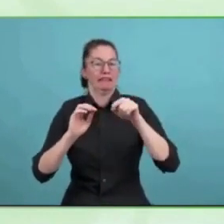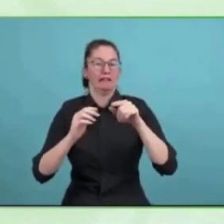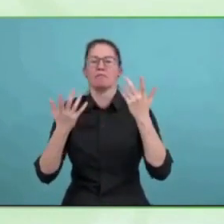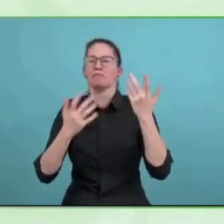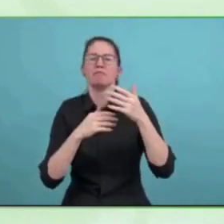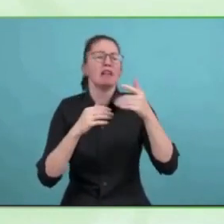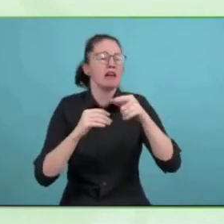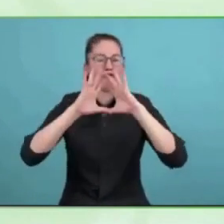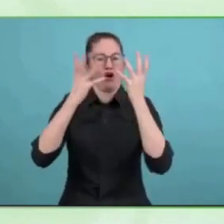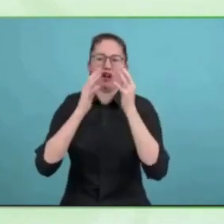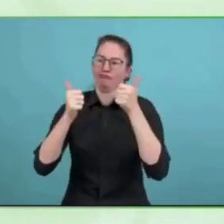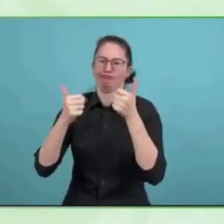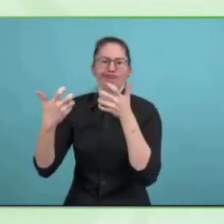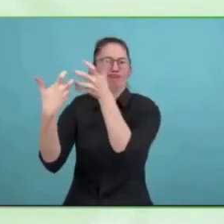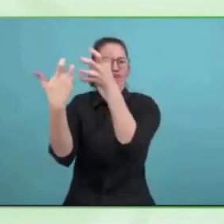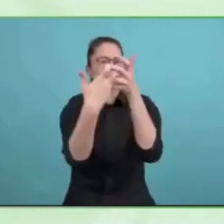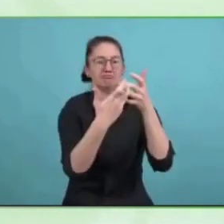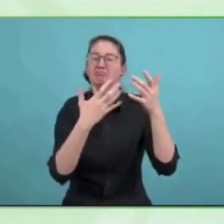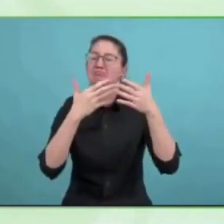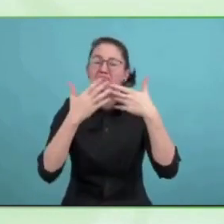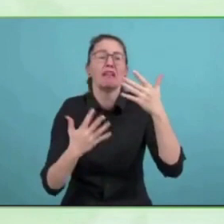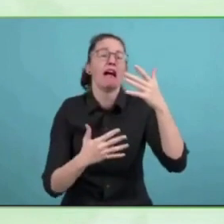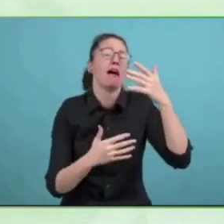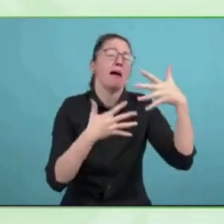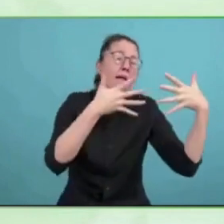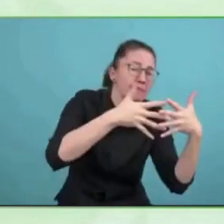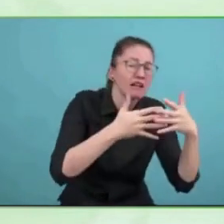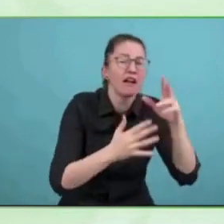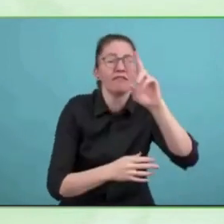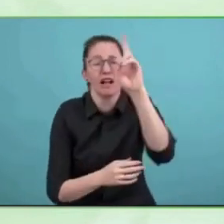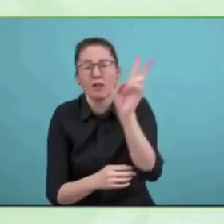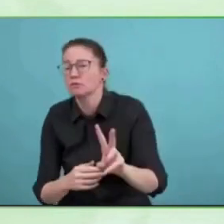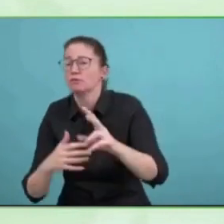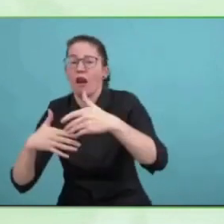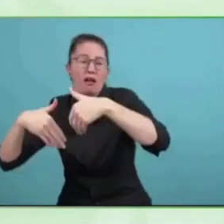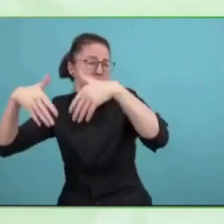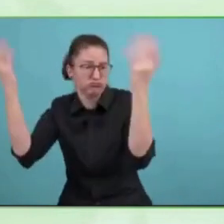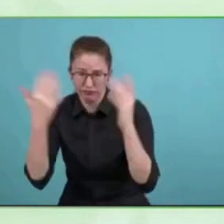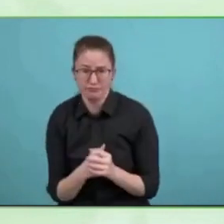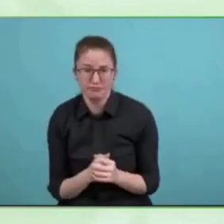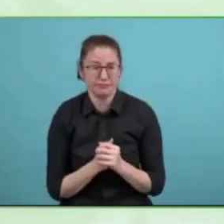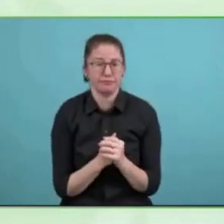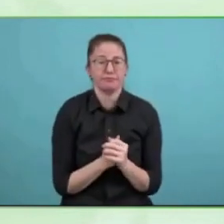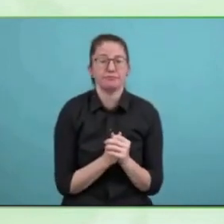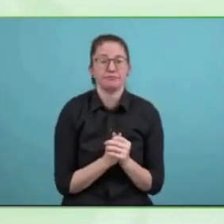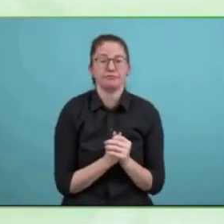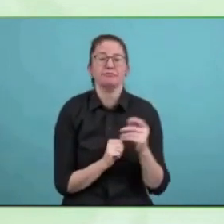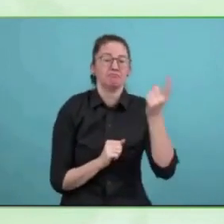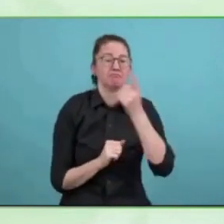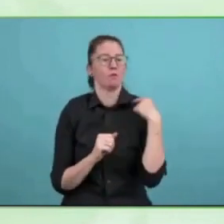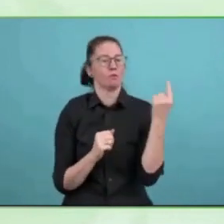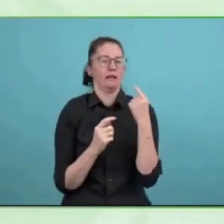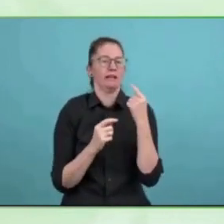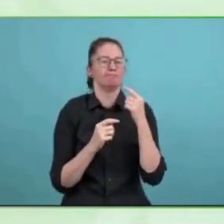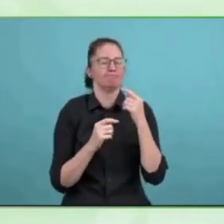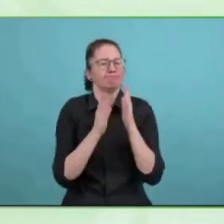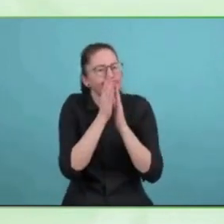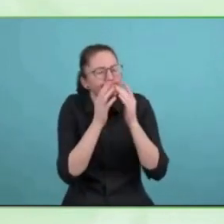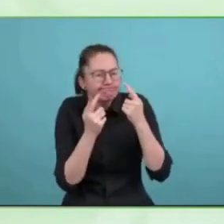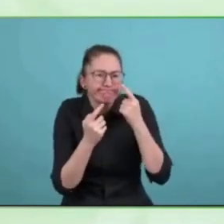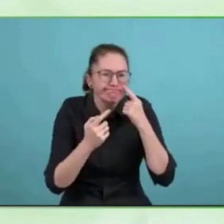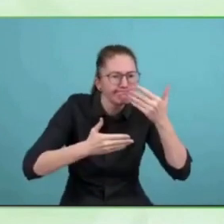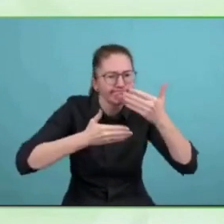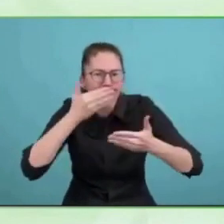with Disabilities, the universal human rights principles and other labor rights that are enshrined in the ILO's